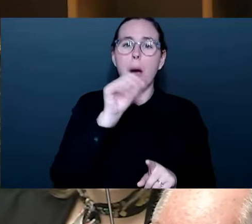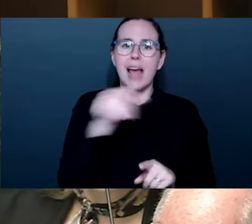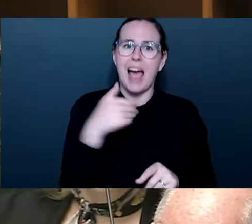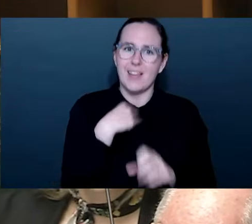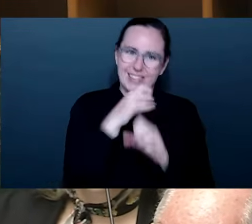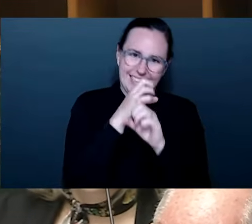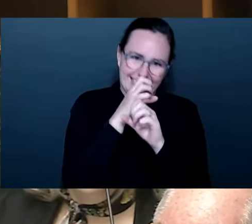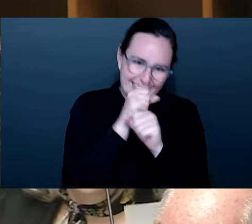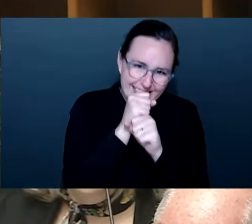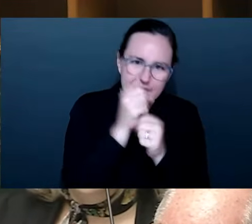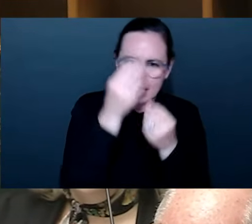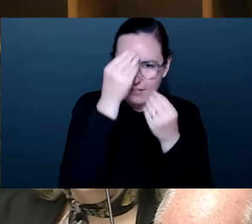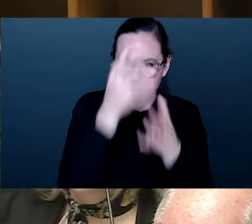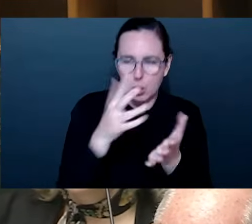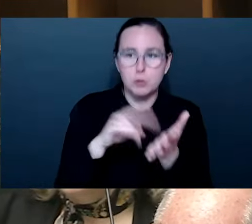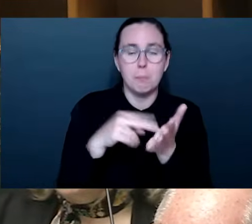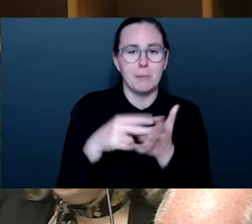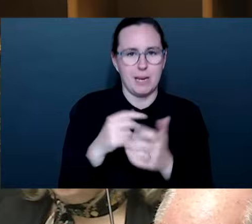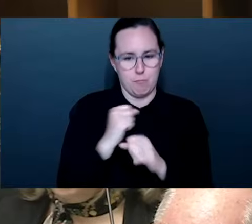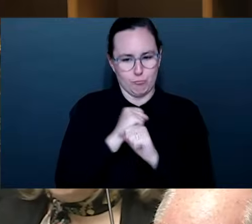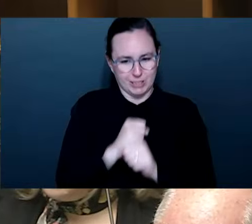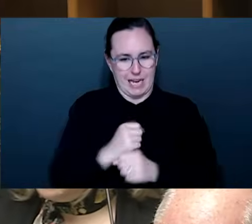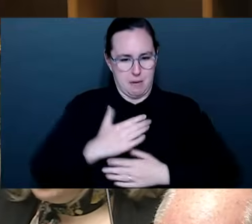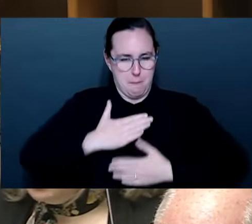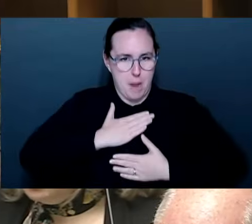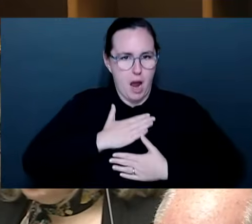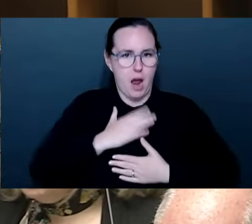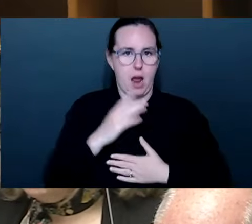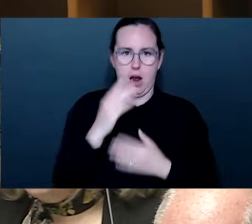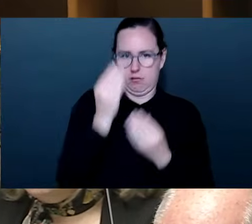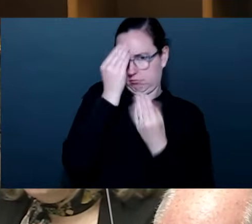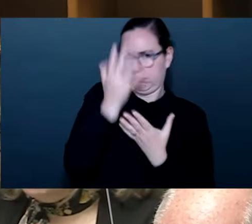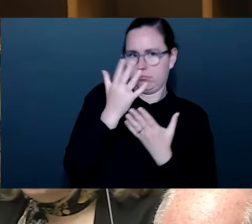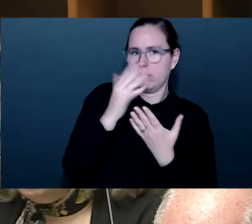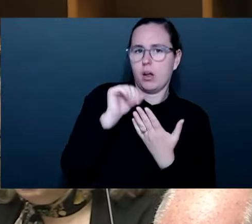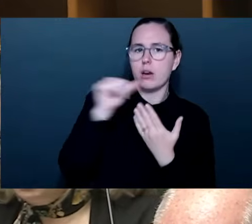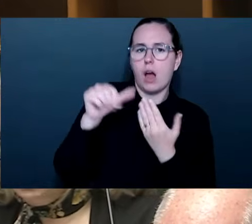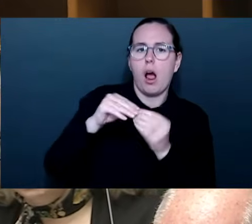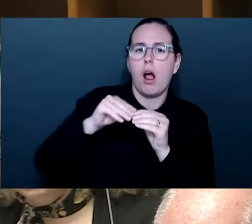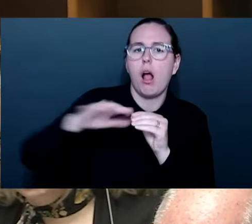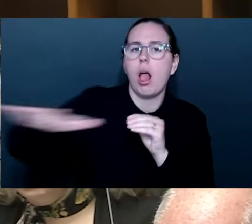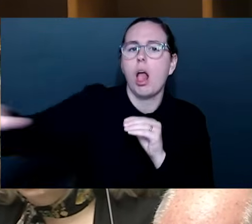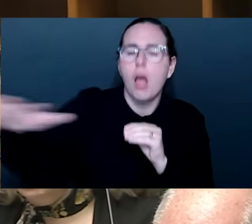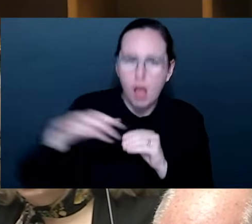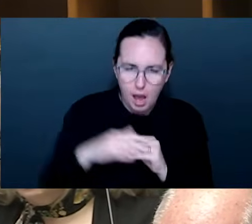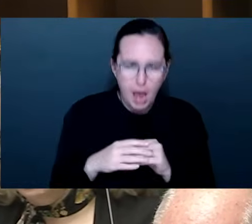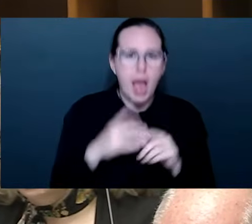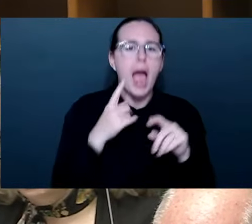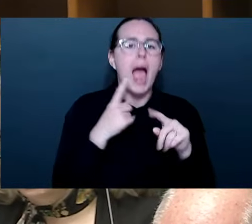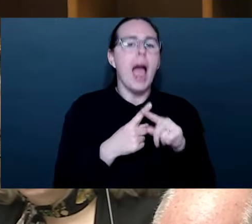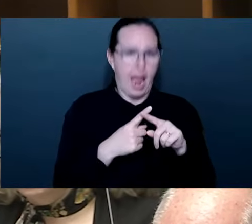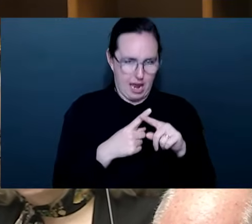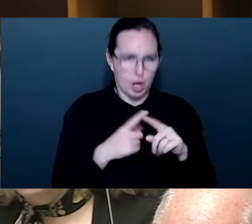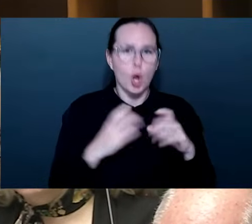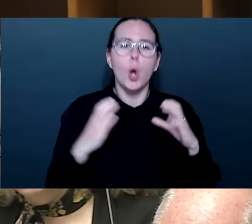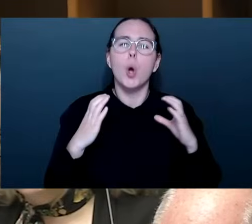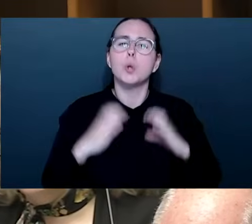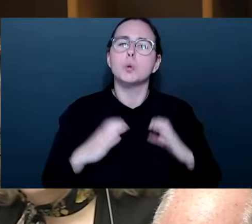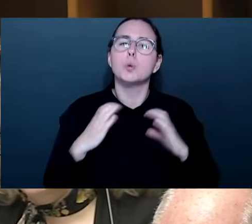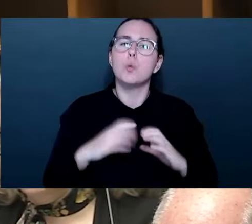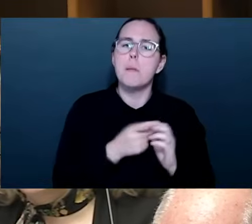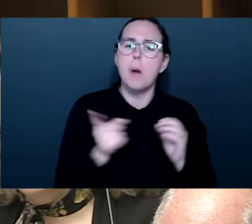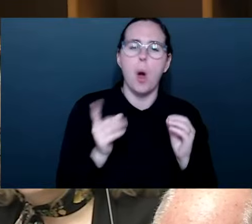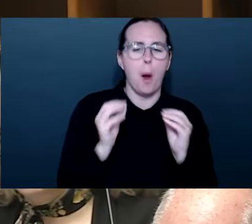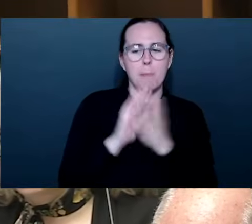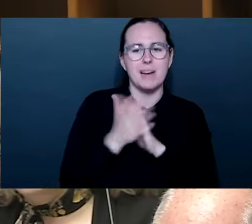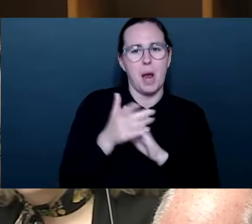increase consumer awareness and access to information needed to make informed choices when considering whether to access credit monitoring and credit